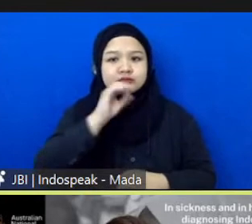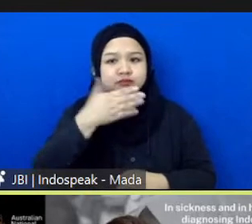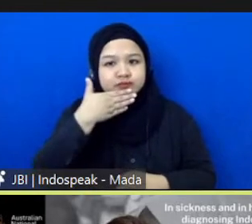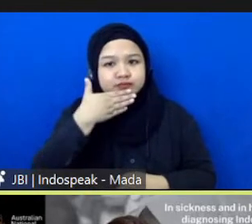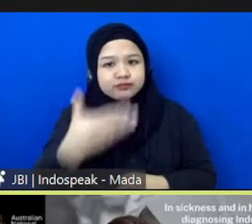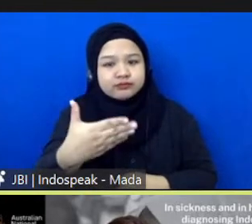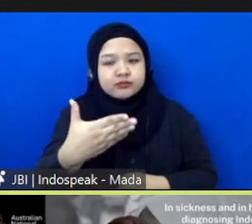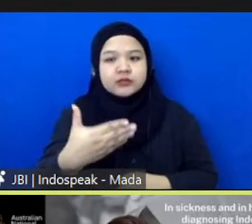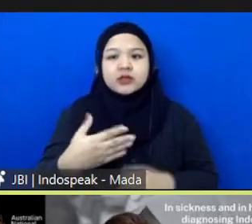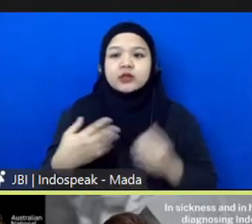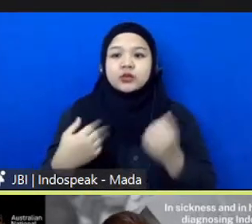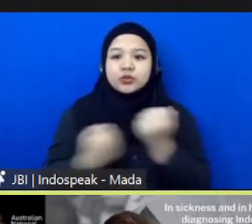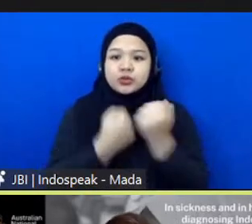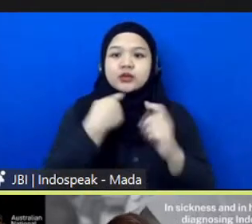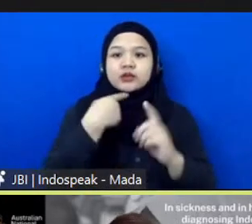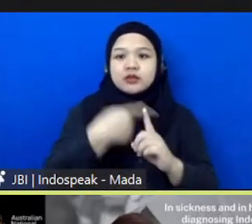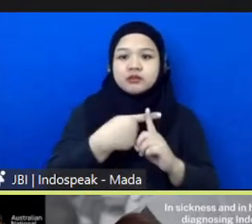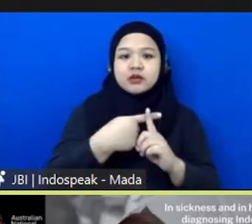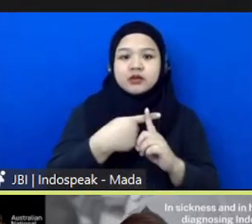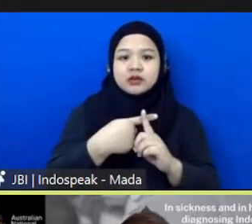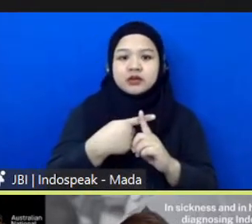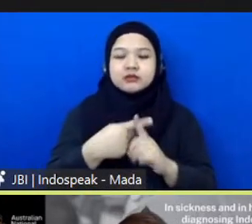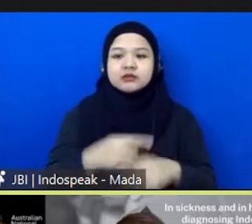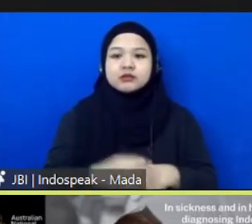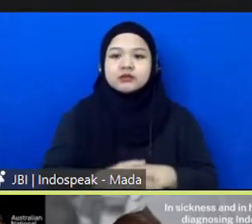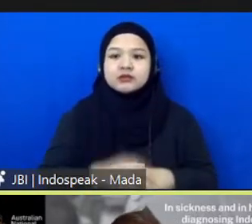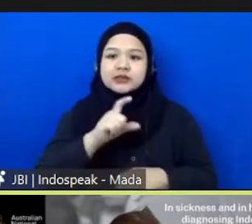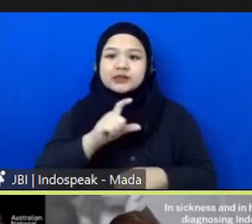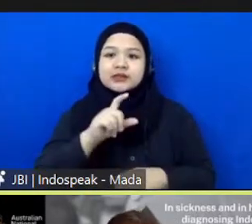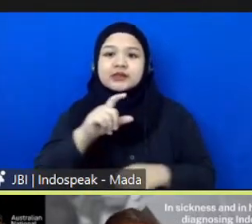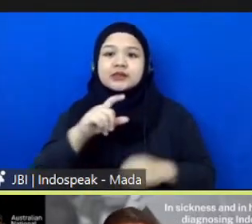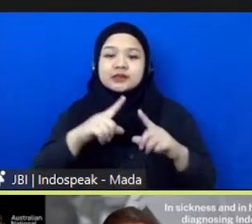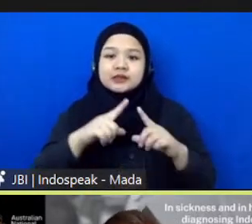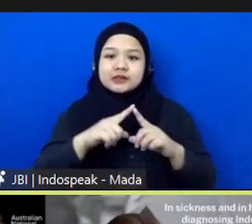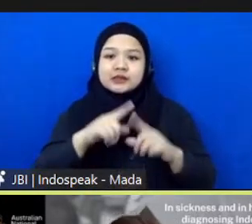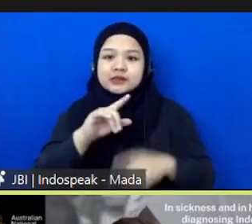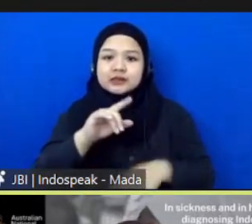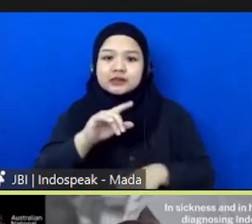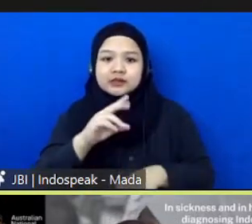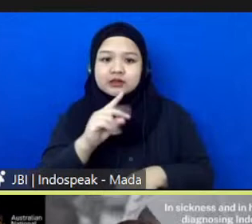additional support on the days. Charlie Barnes, are you here, Charlie?